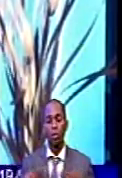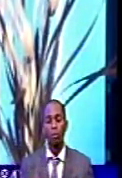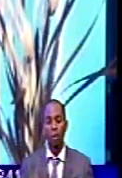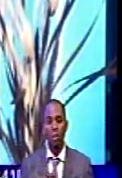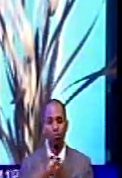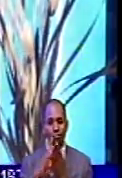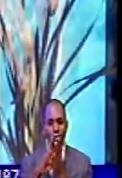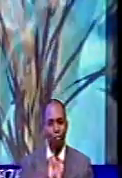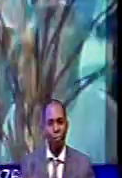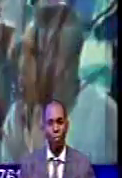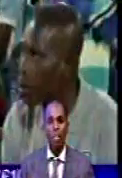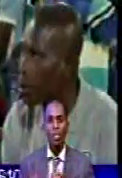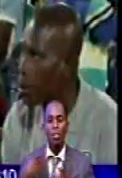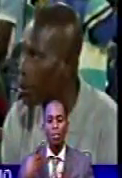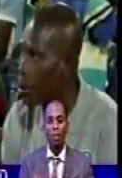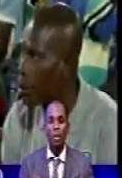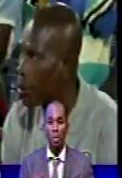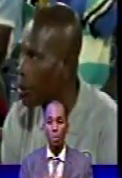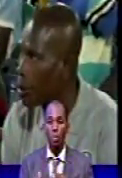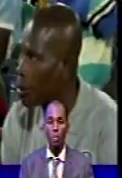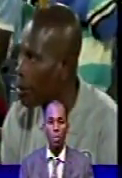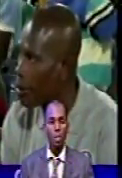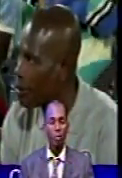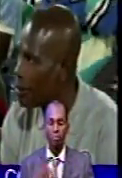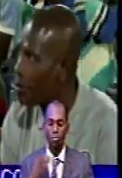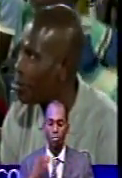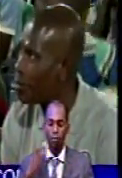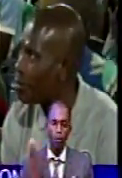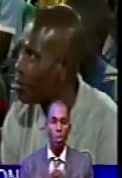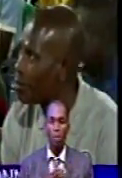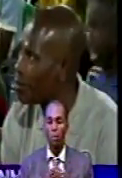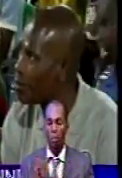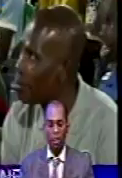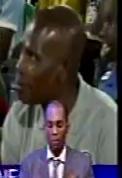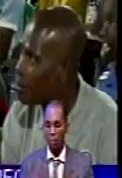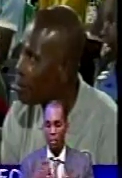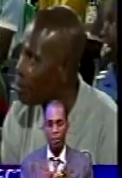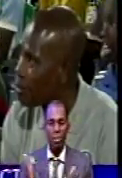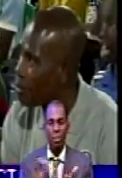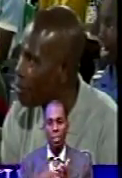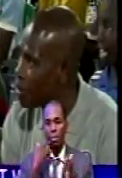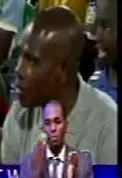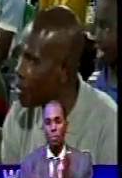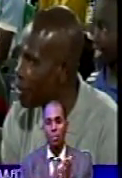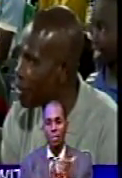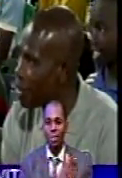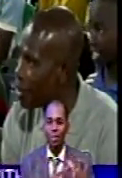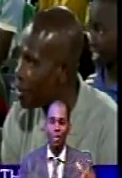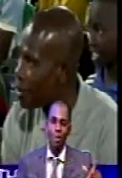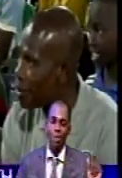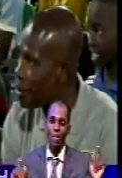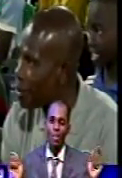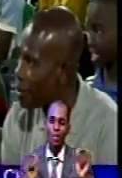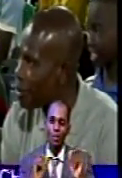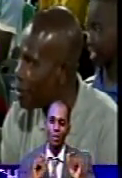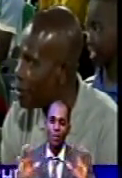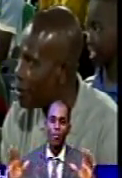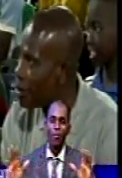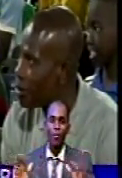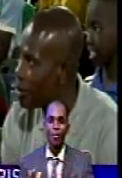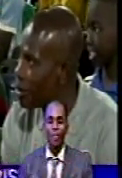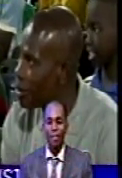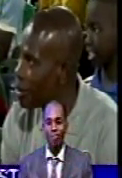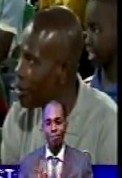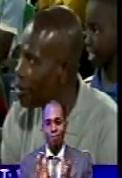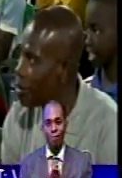here. Great miracles happening online. We begin at